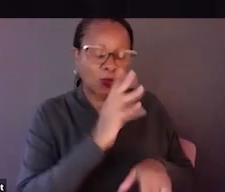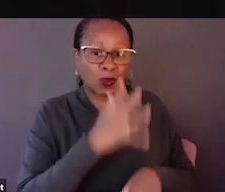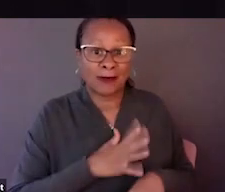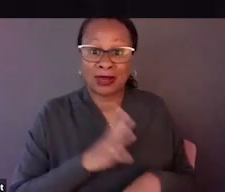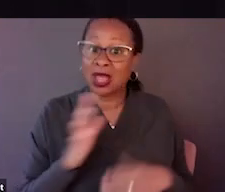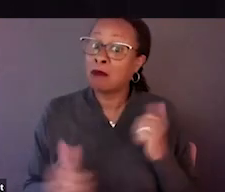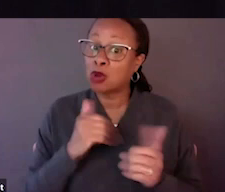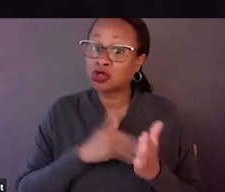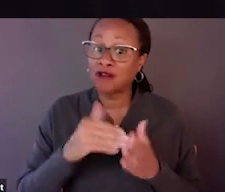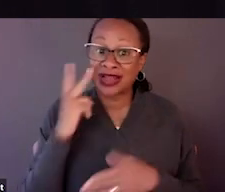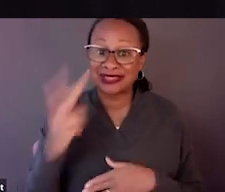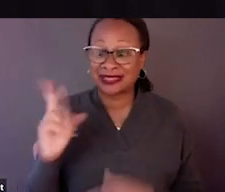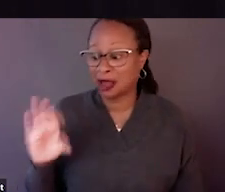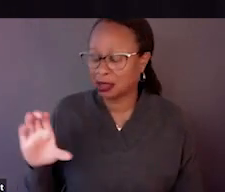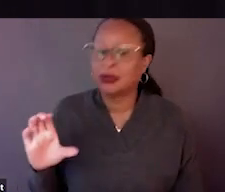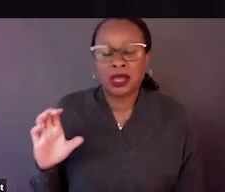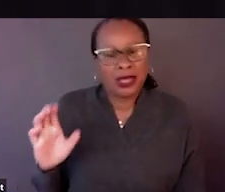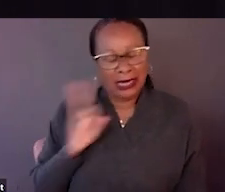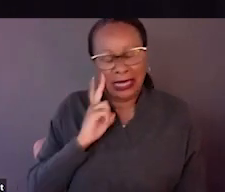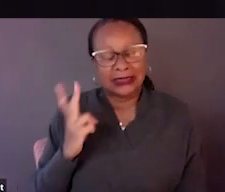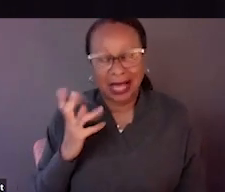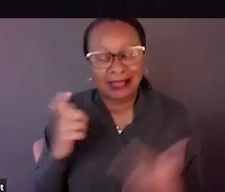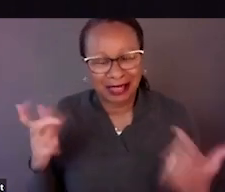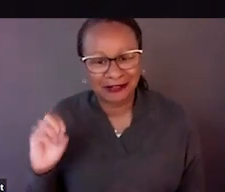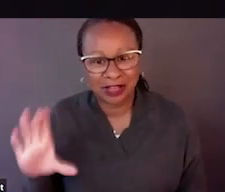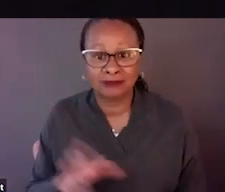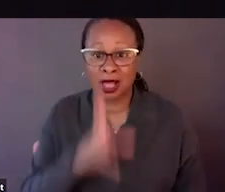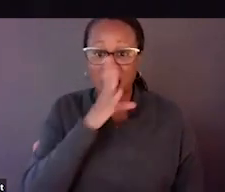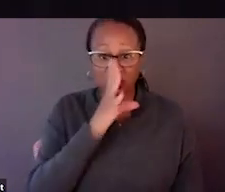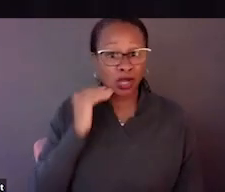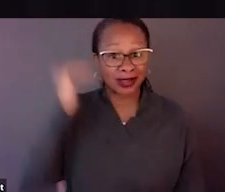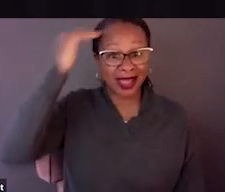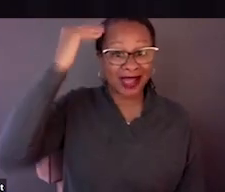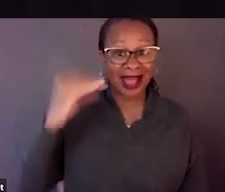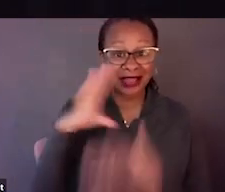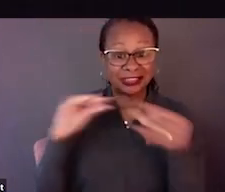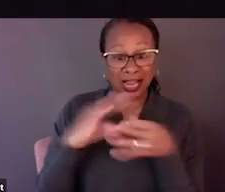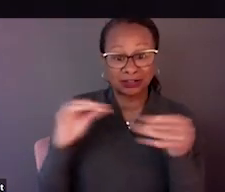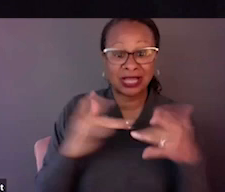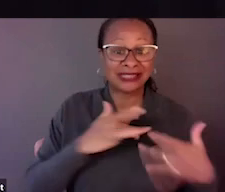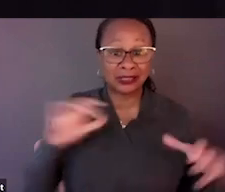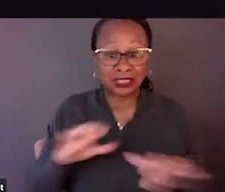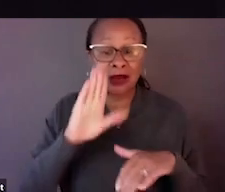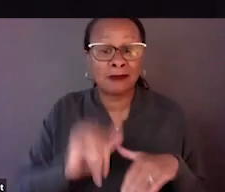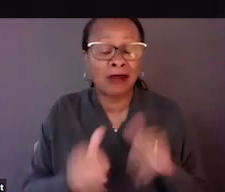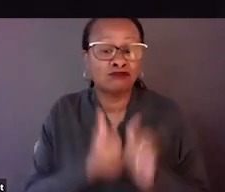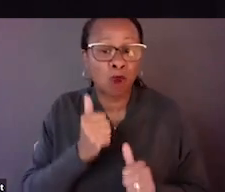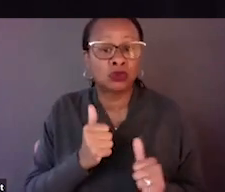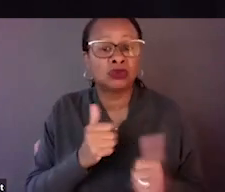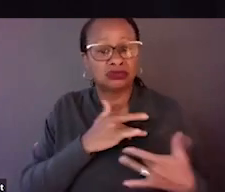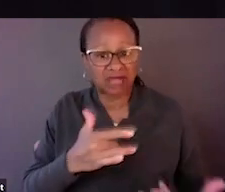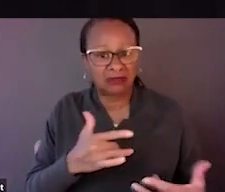of documentaries, and I see a lot of documentaries, the talking heads and the narratives are usually done by, the majority of them are done